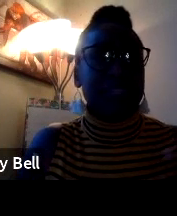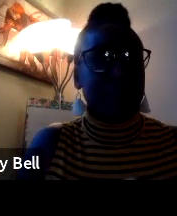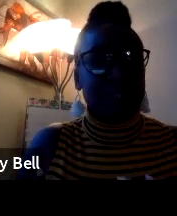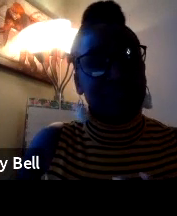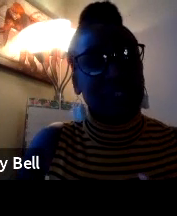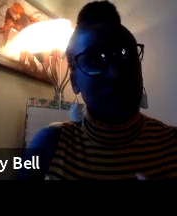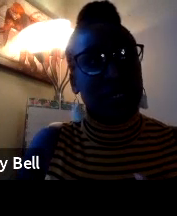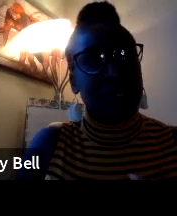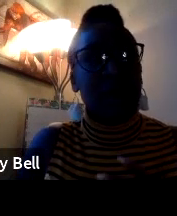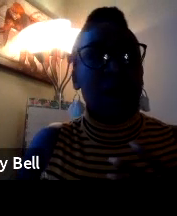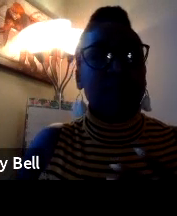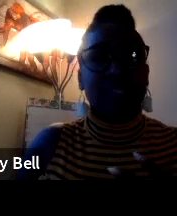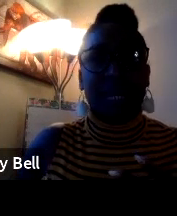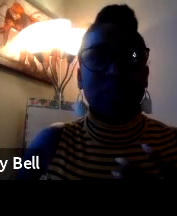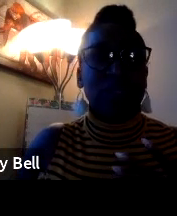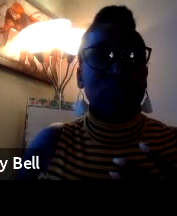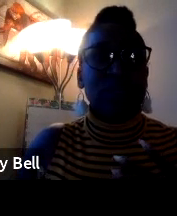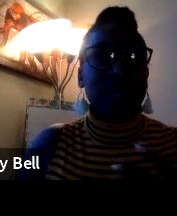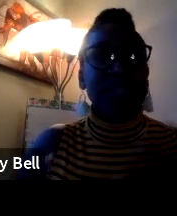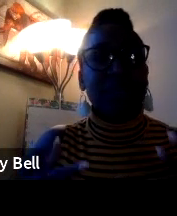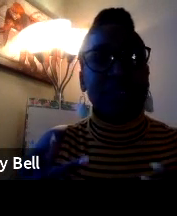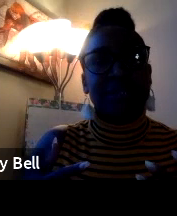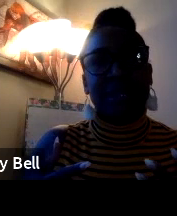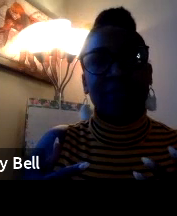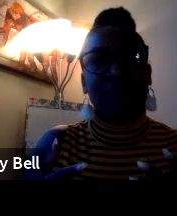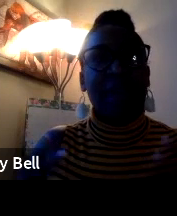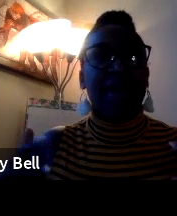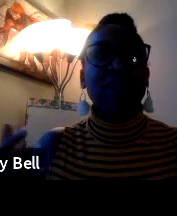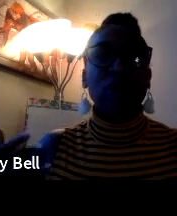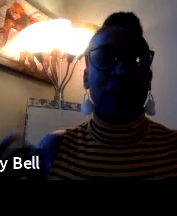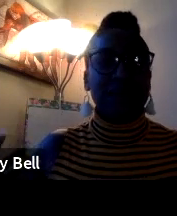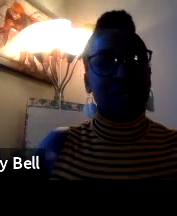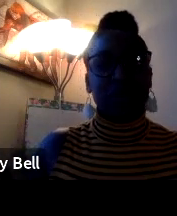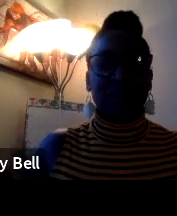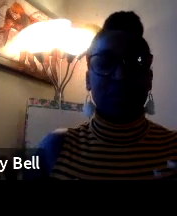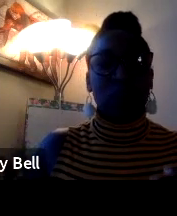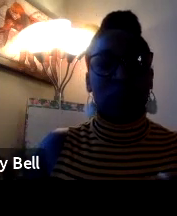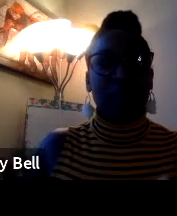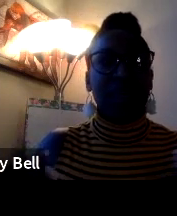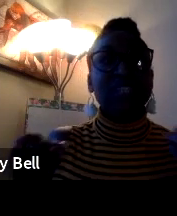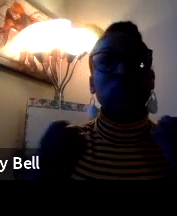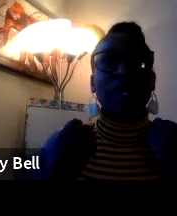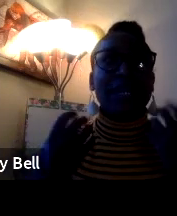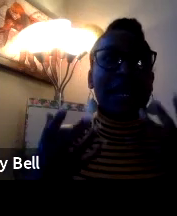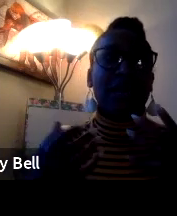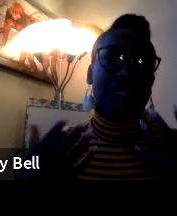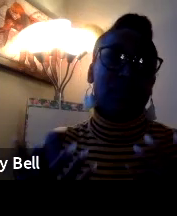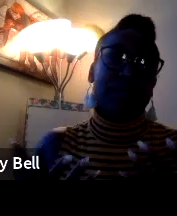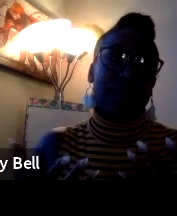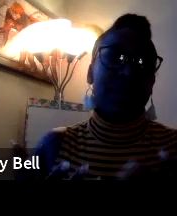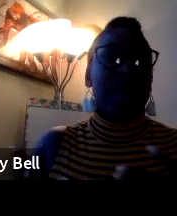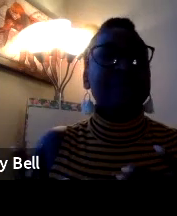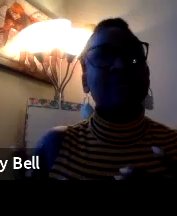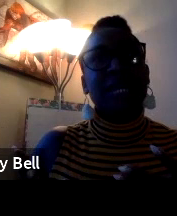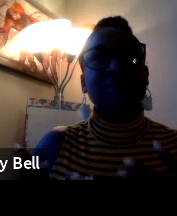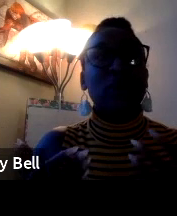cathartic experience for students. Oftentimes when students have experienced something and they don't know how to deal with it in the moment, they just want to get it out and express